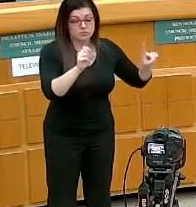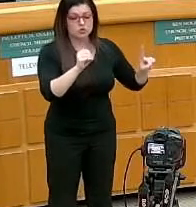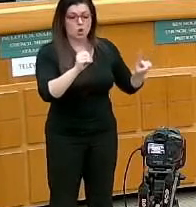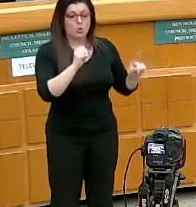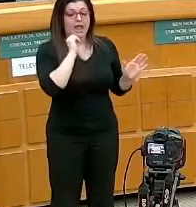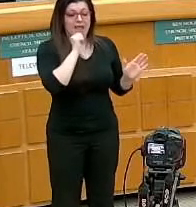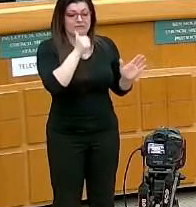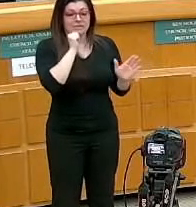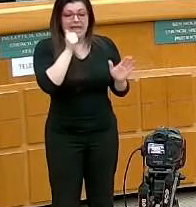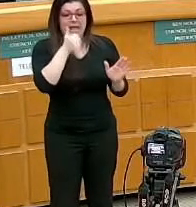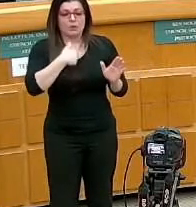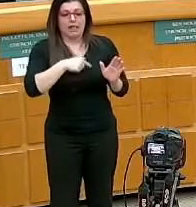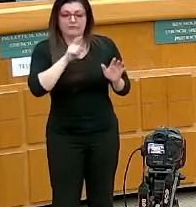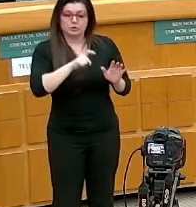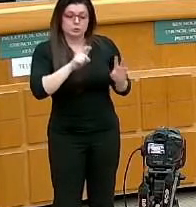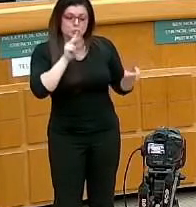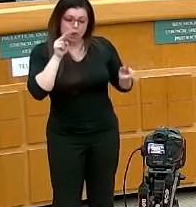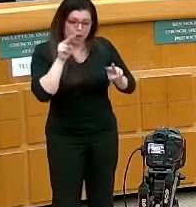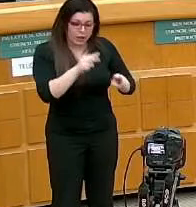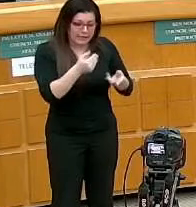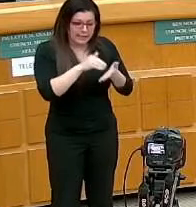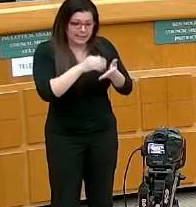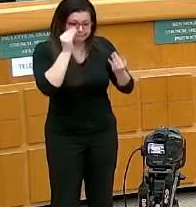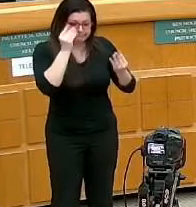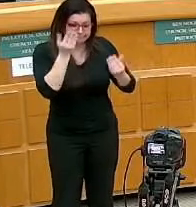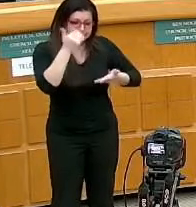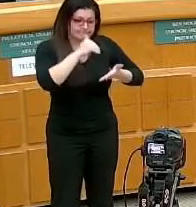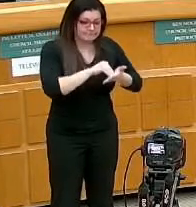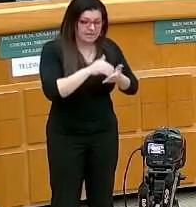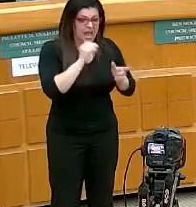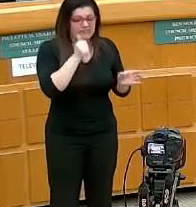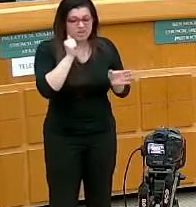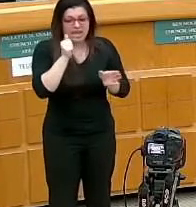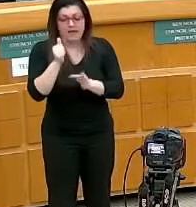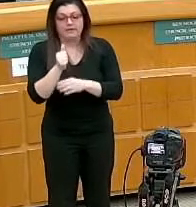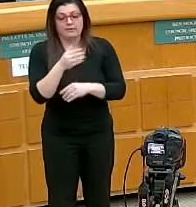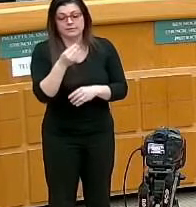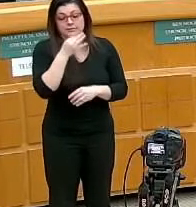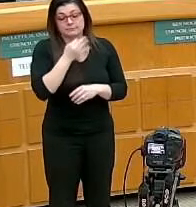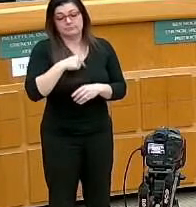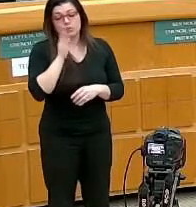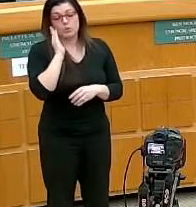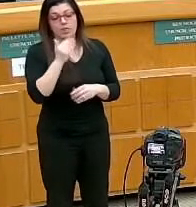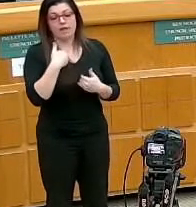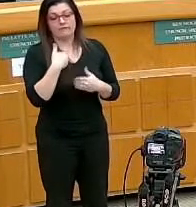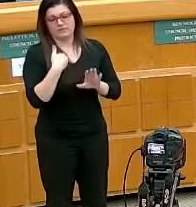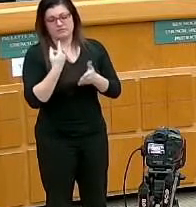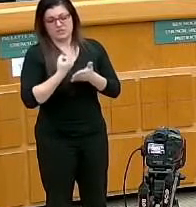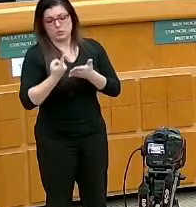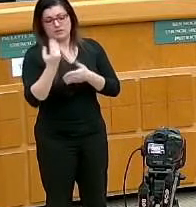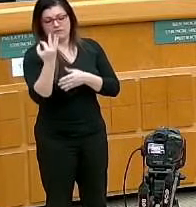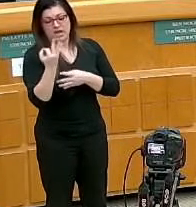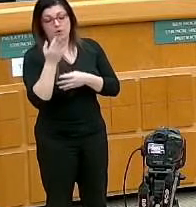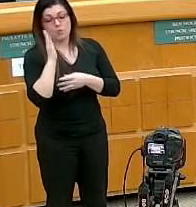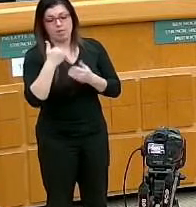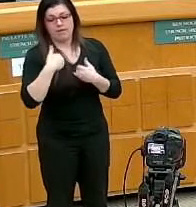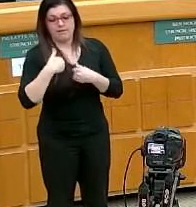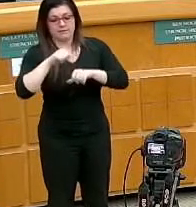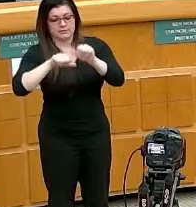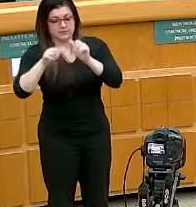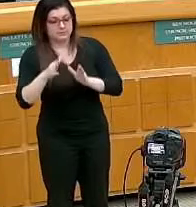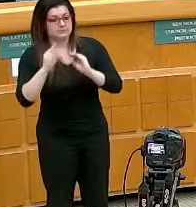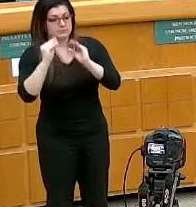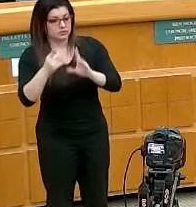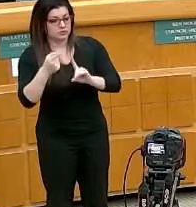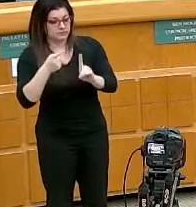we'll get updated projections from Texas A&M scientists, Texas A&M Corpus Christi scientists this Friday. We'll see what that looks like.